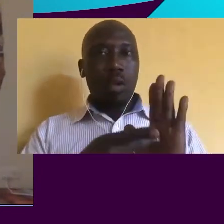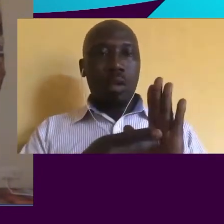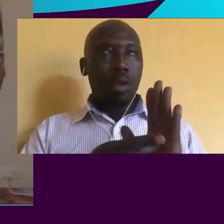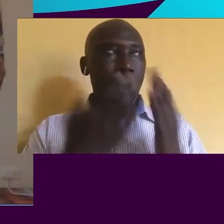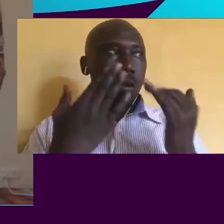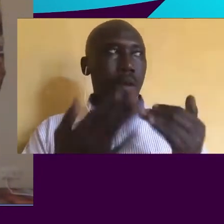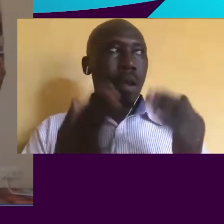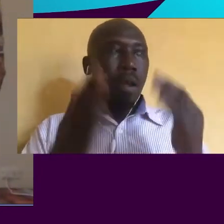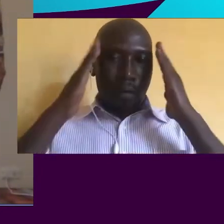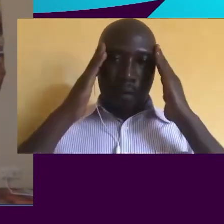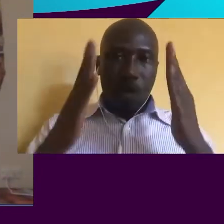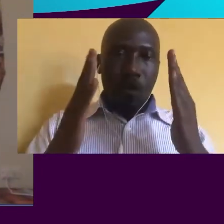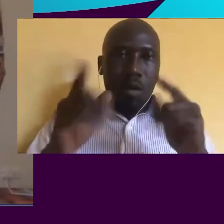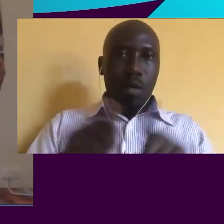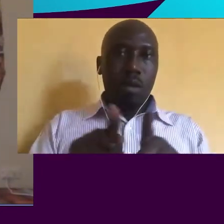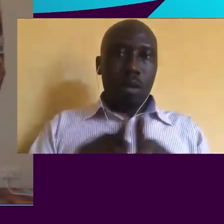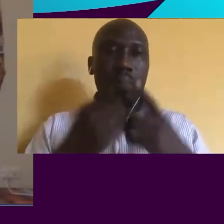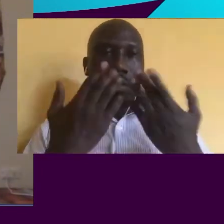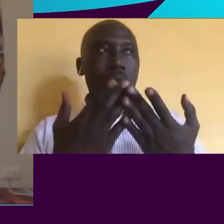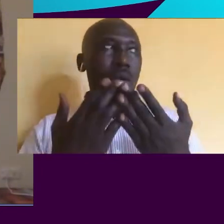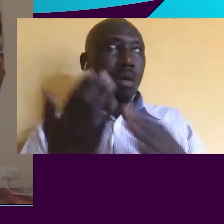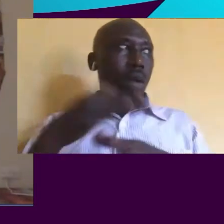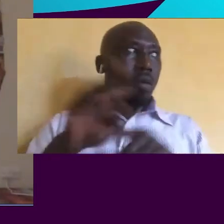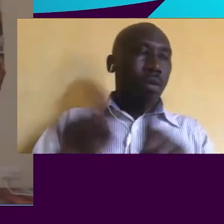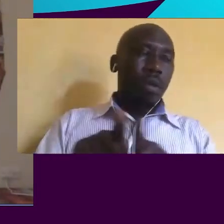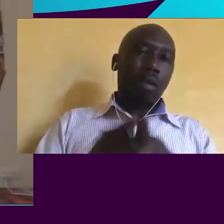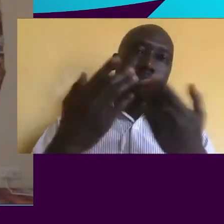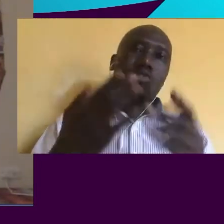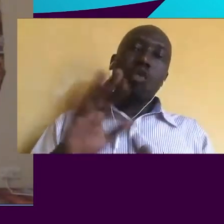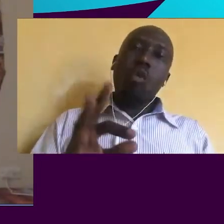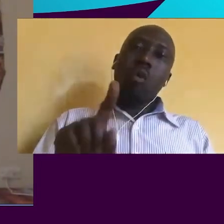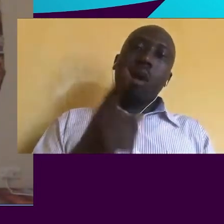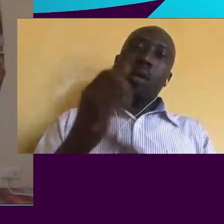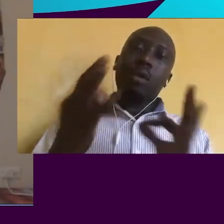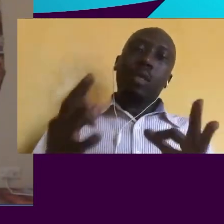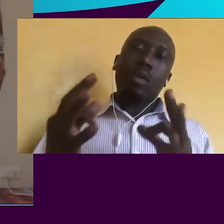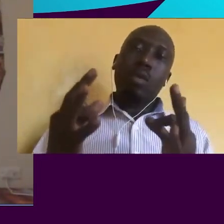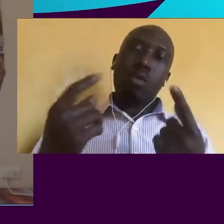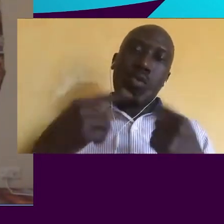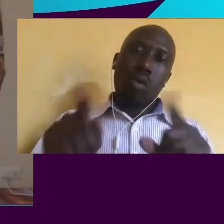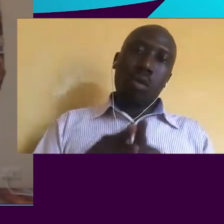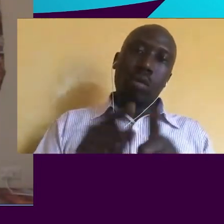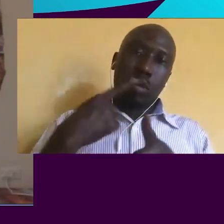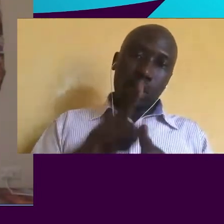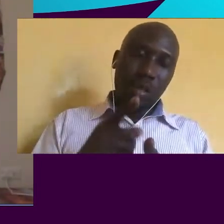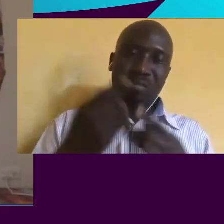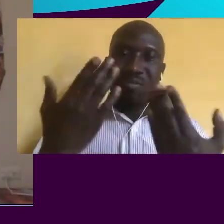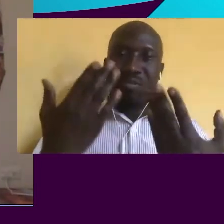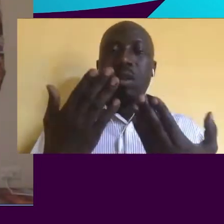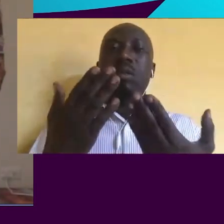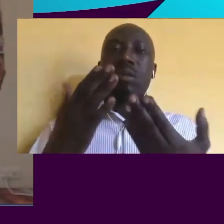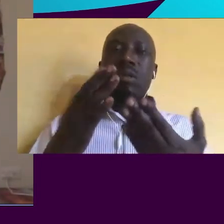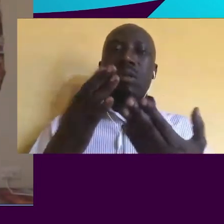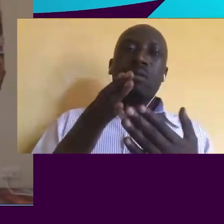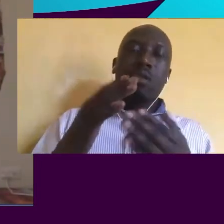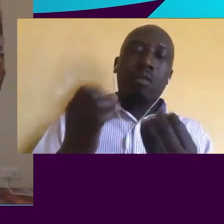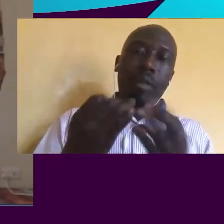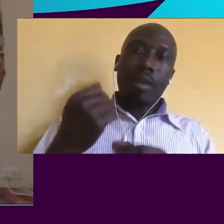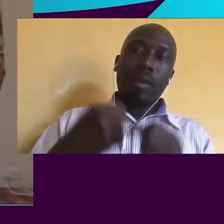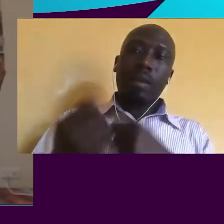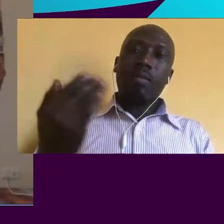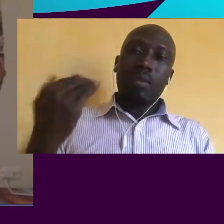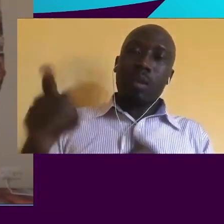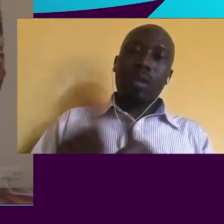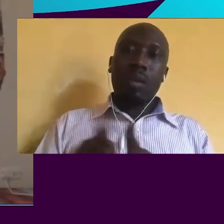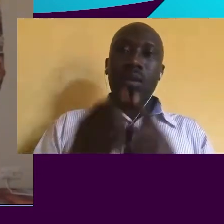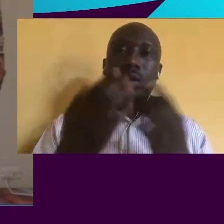on all three of these. And one thing we have really seen a lot of over the last couple of years is some really amazing growth